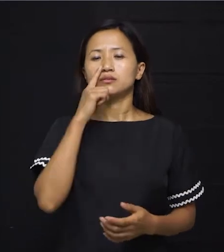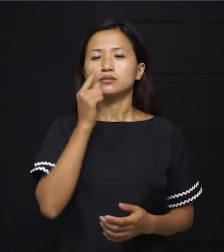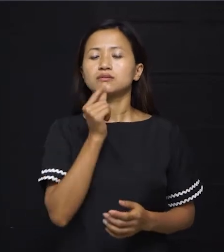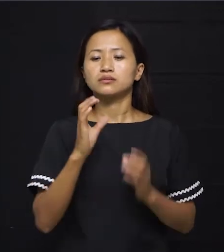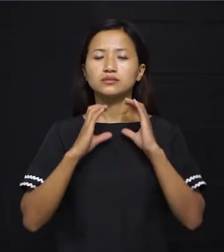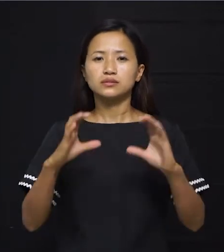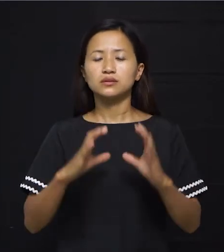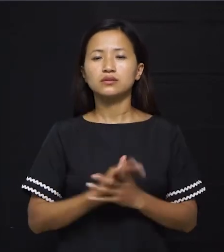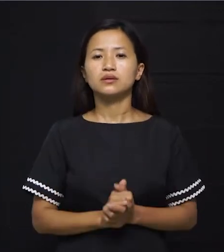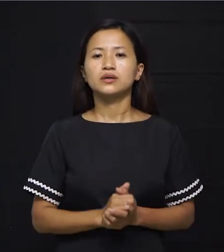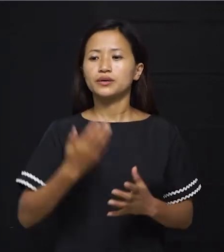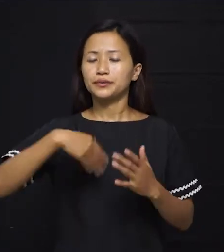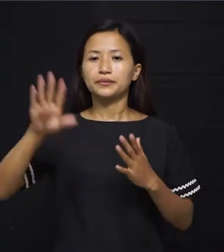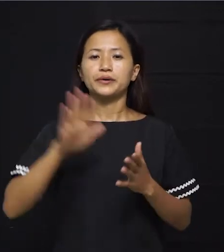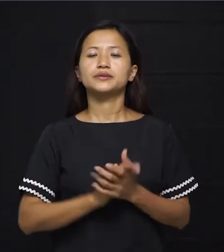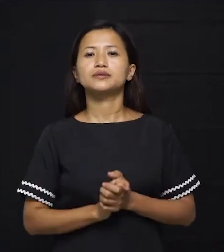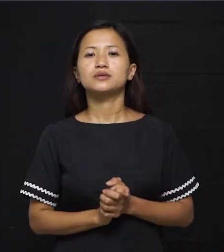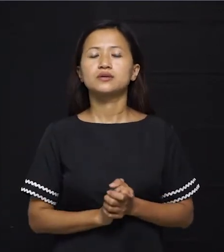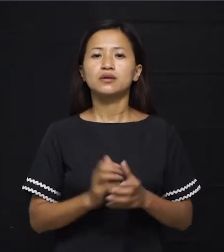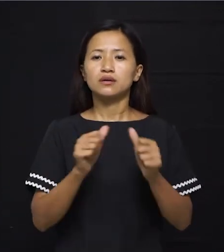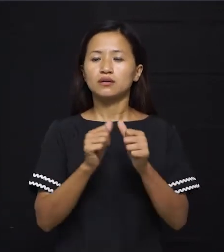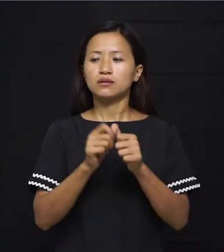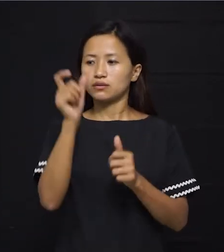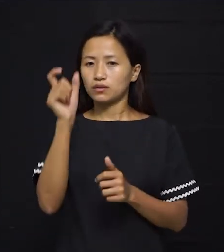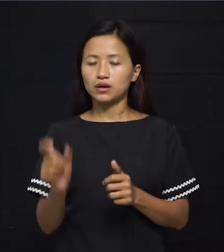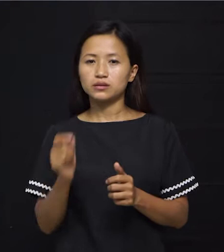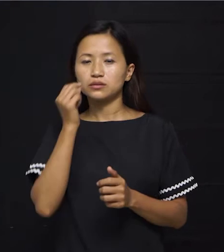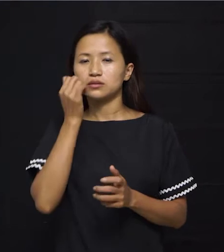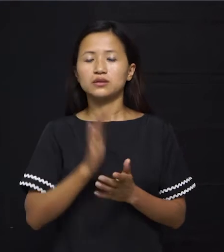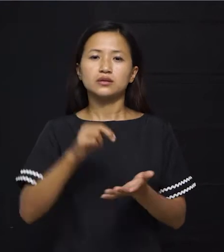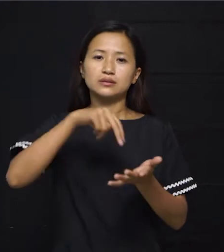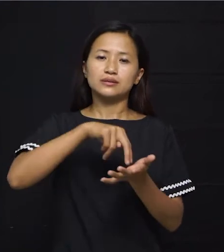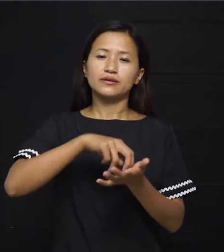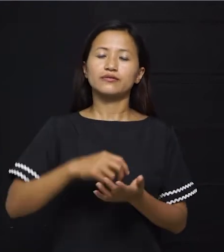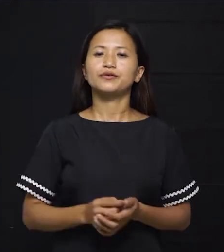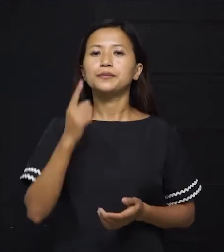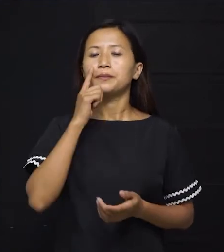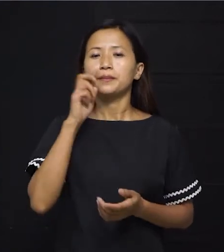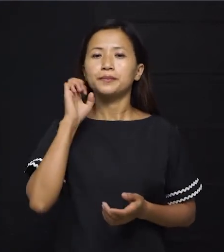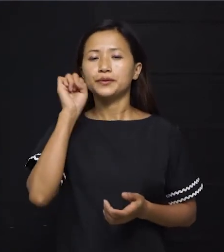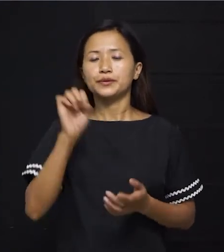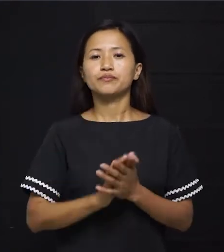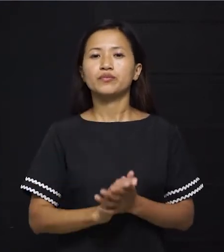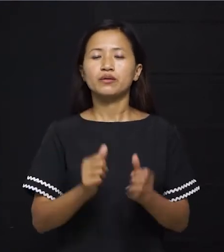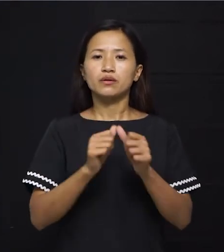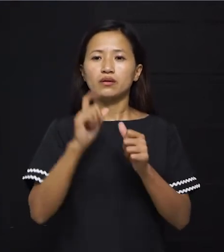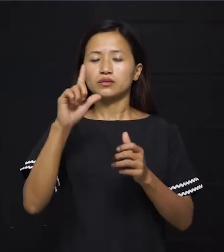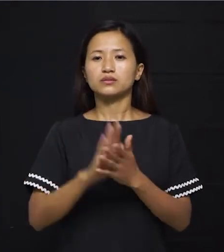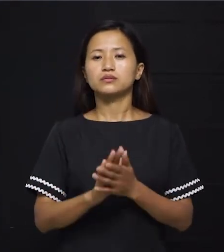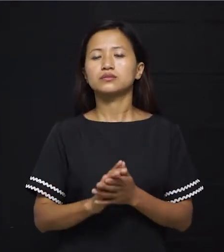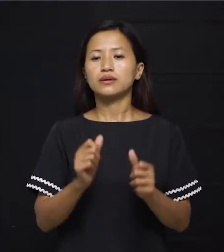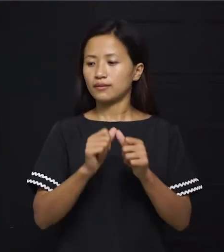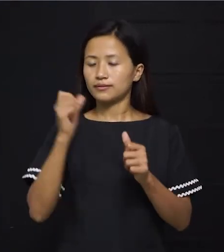why he went to Algu with the hope that Algu would stand for him, but Algu did not do.